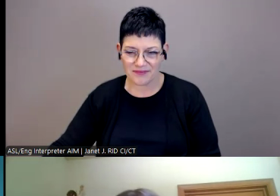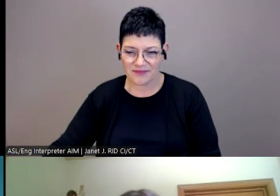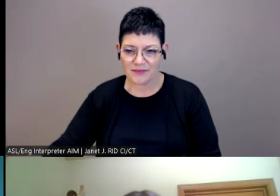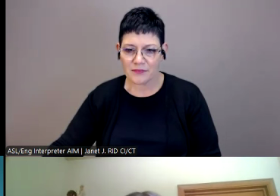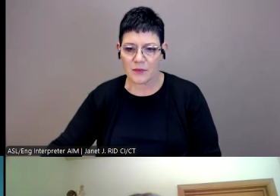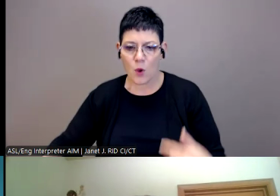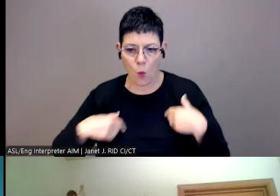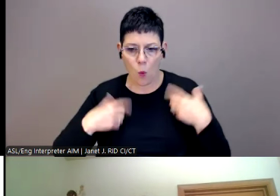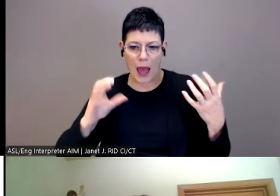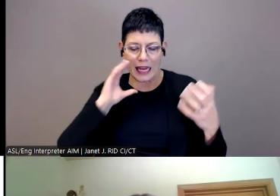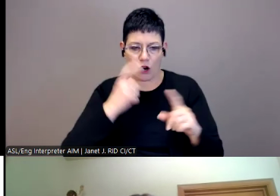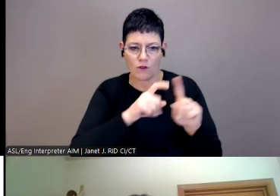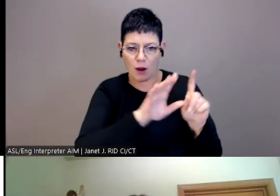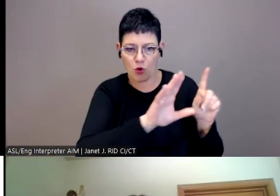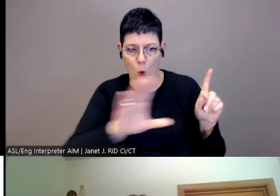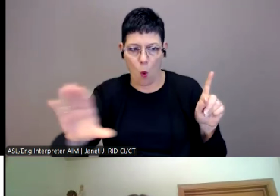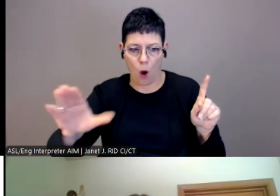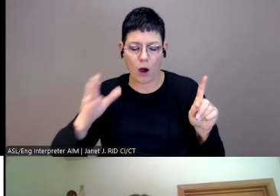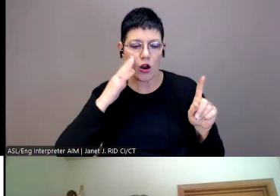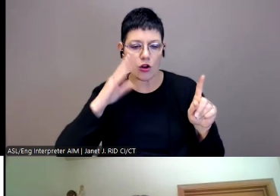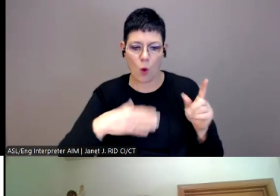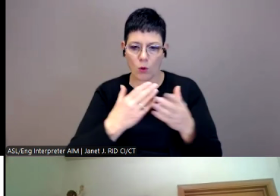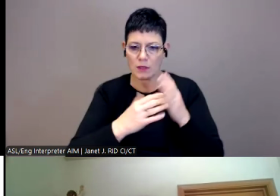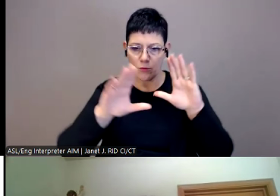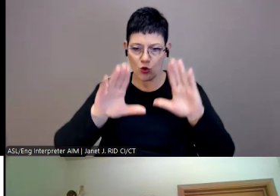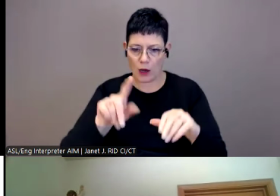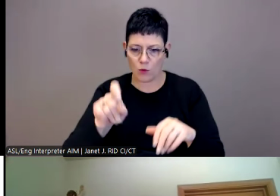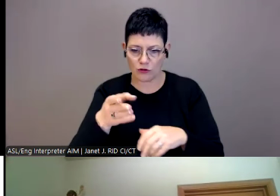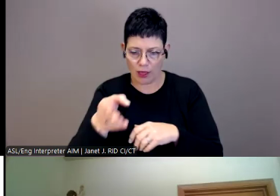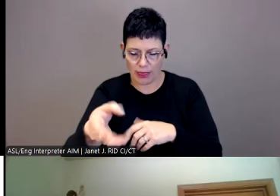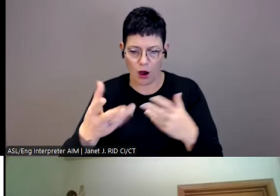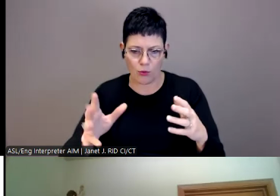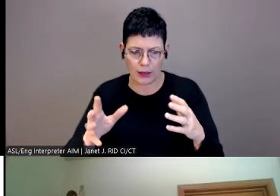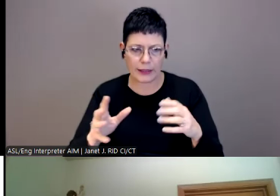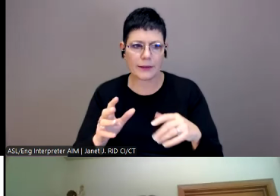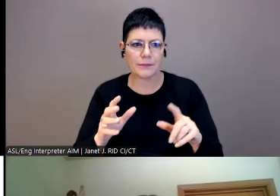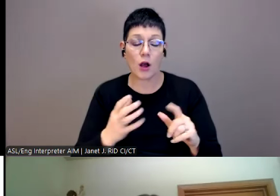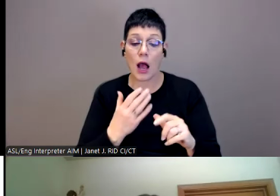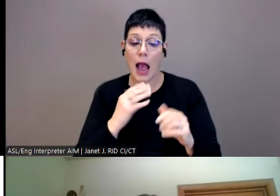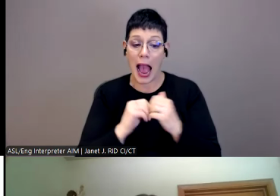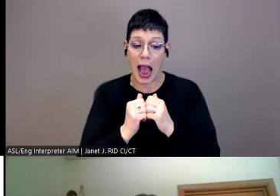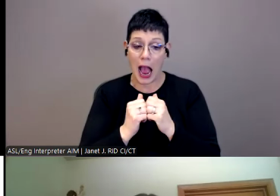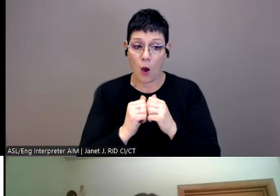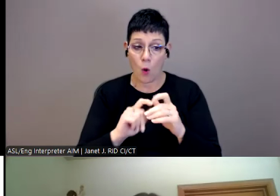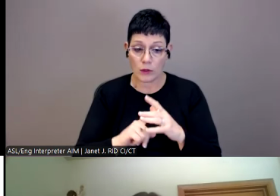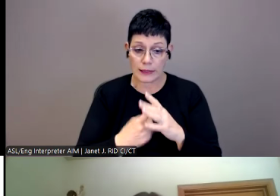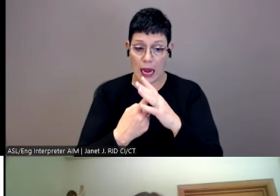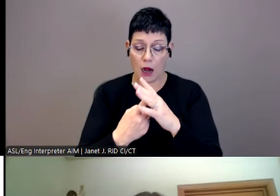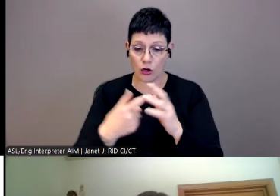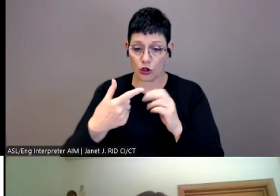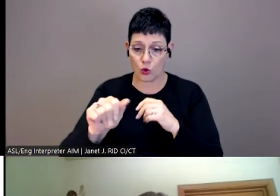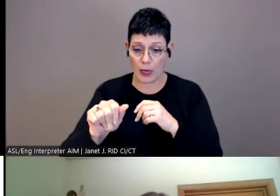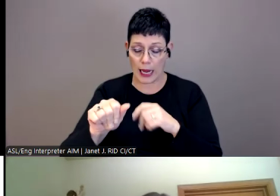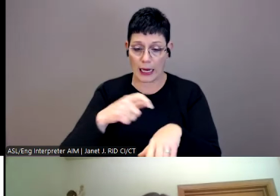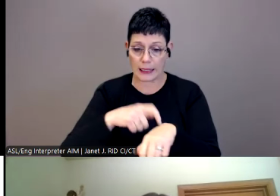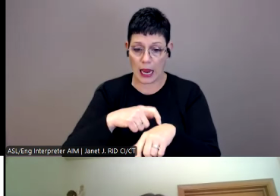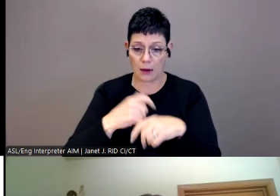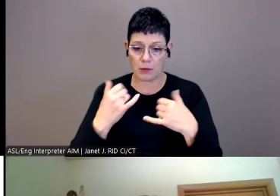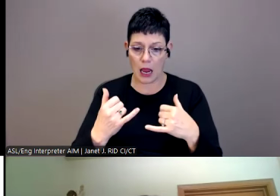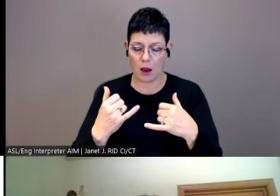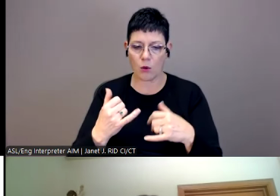you all. And I know there's already some great questions in there. I think a good way to get this started is for folks to answer this